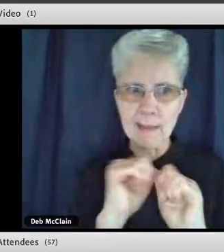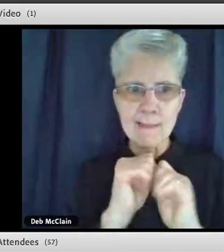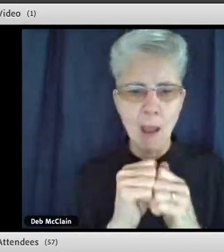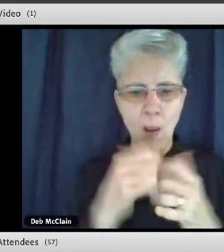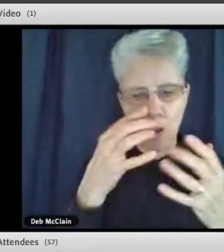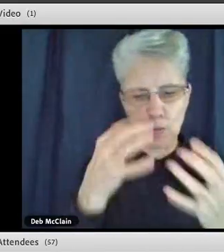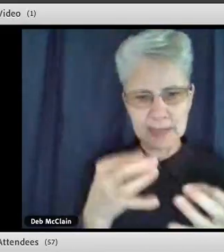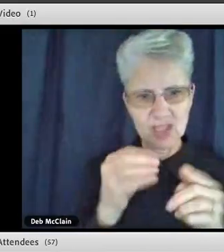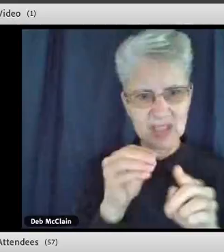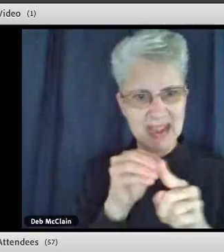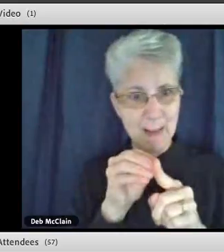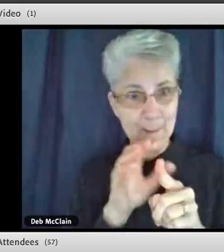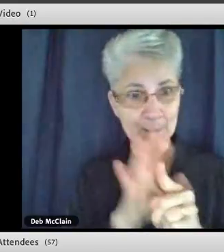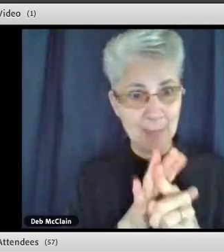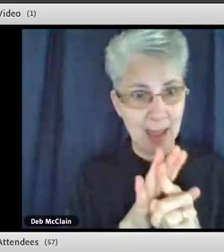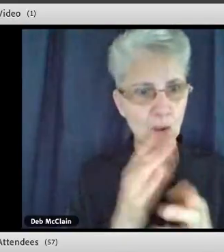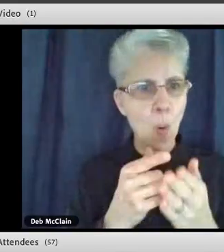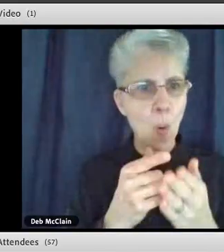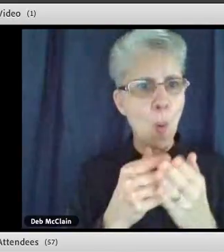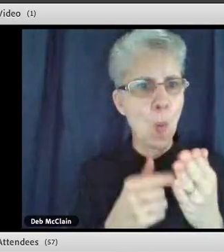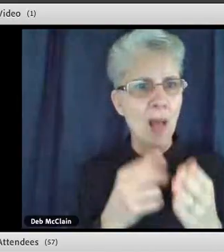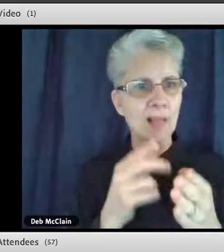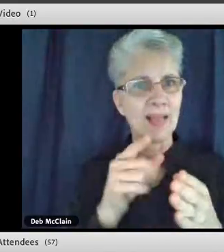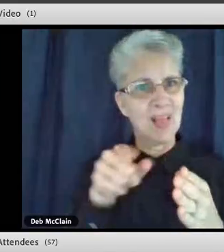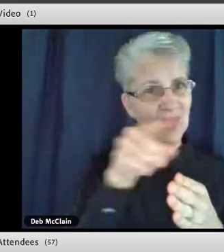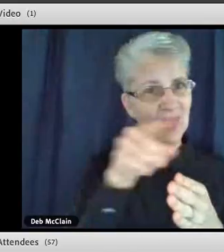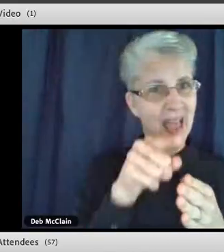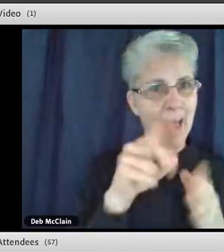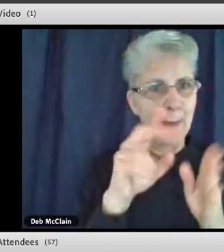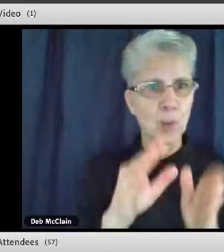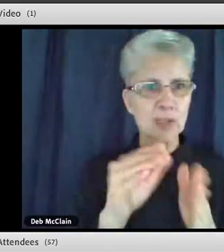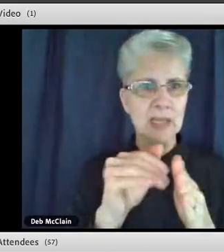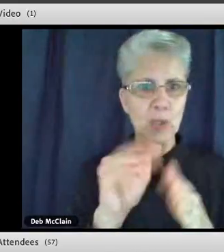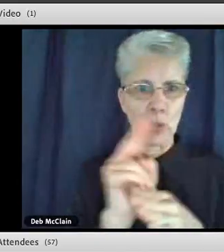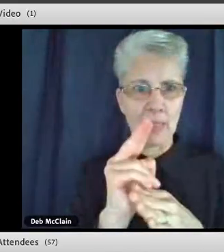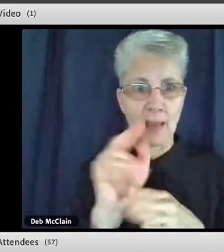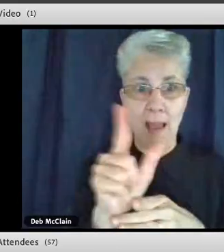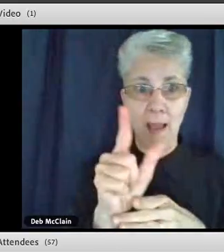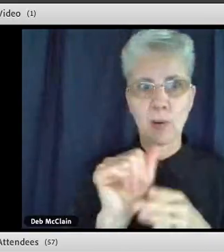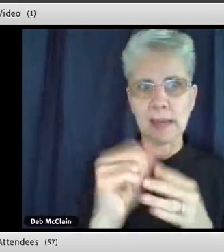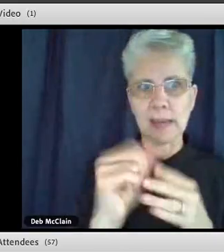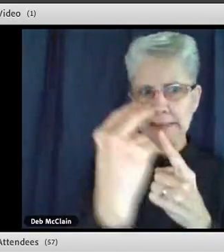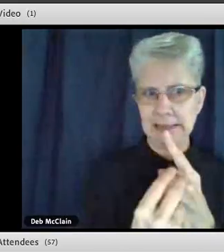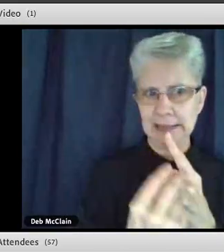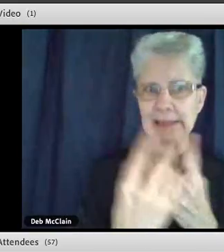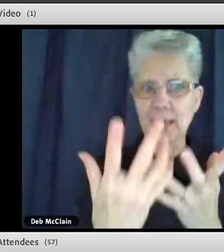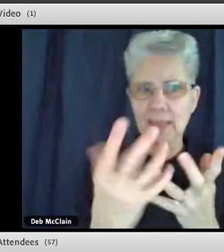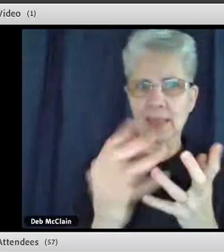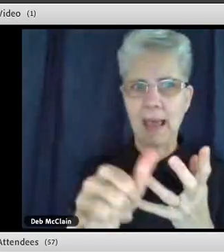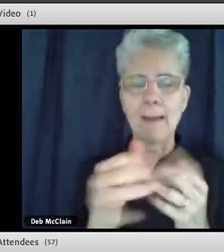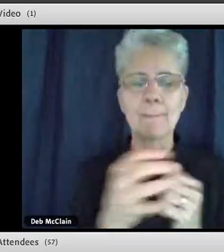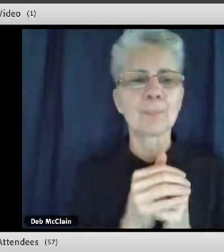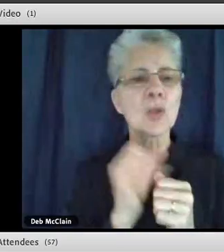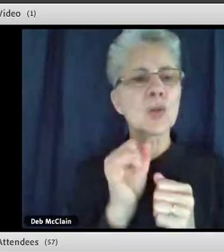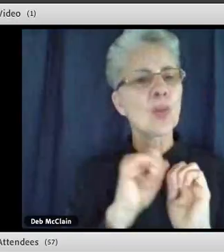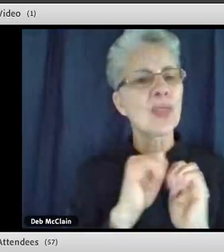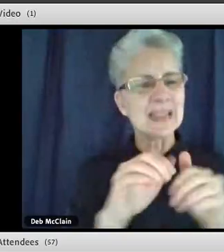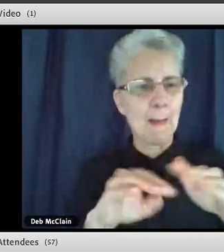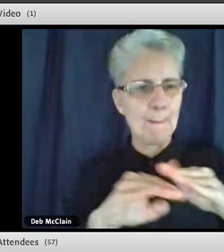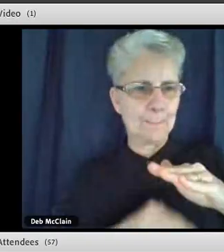decisions impact what the user sees and is able to do in the catalog. So, so that's